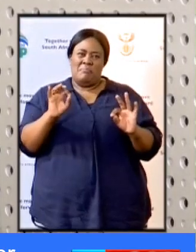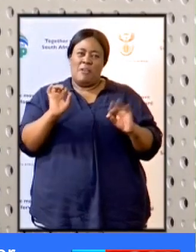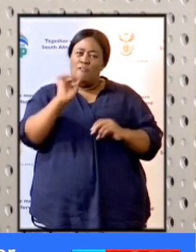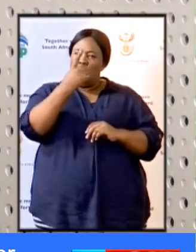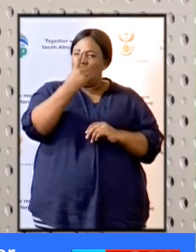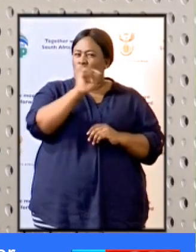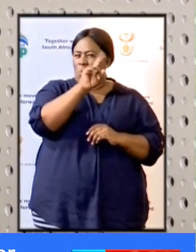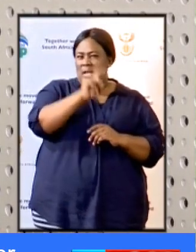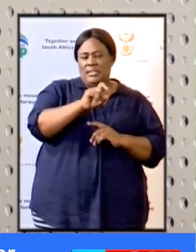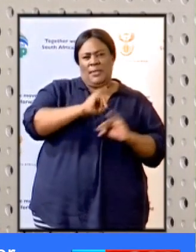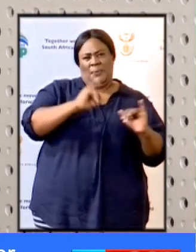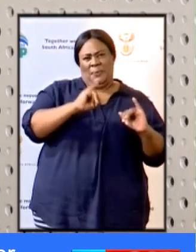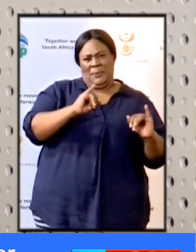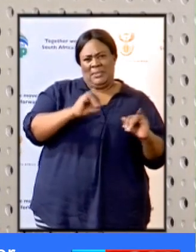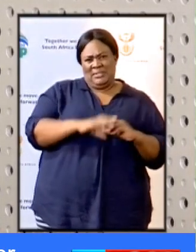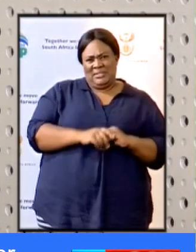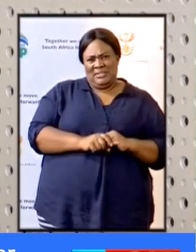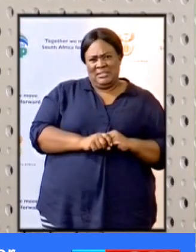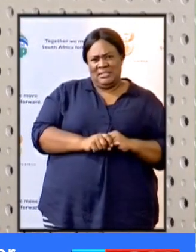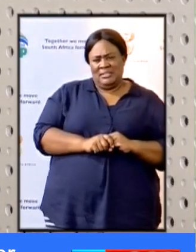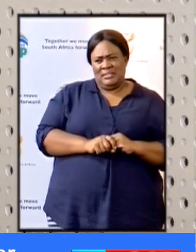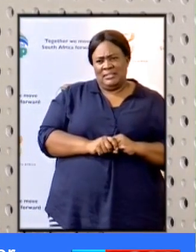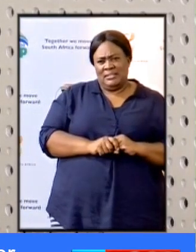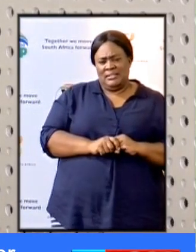question. If we have not heard...